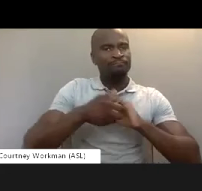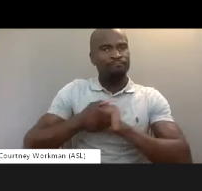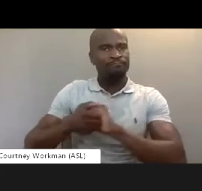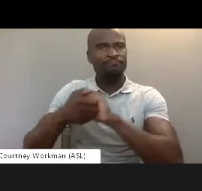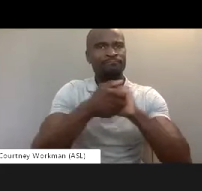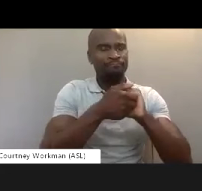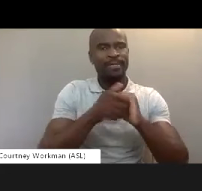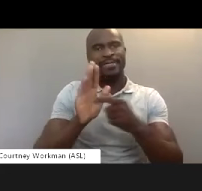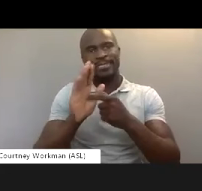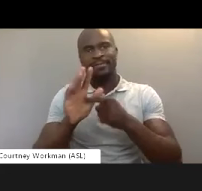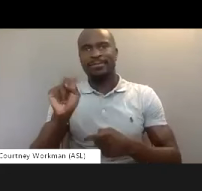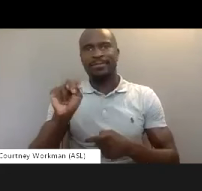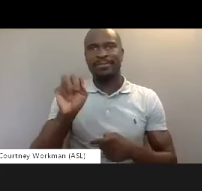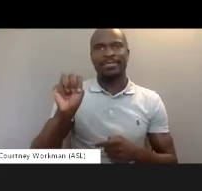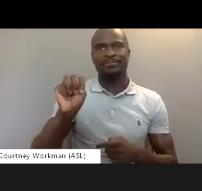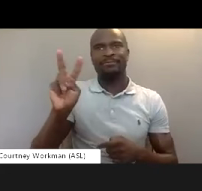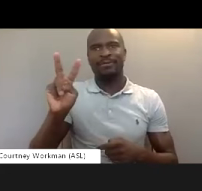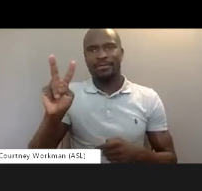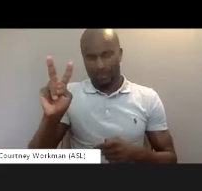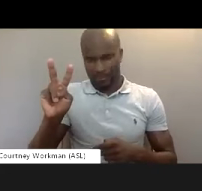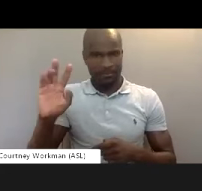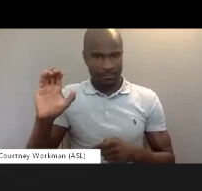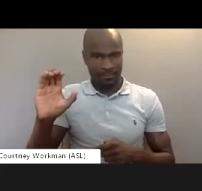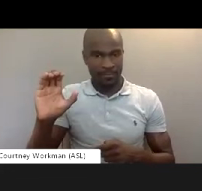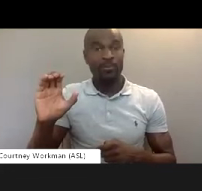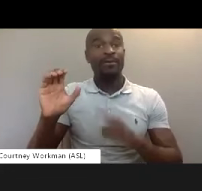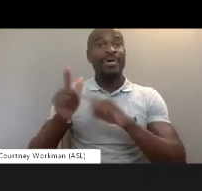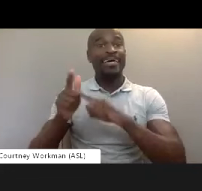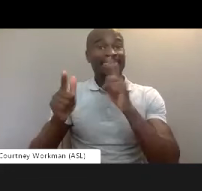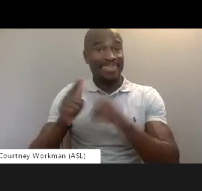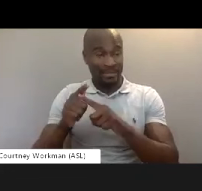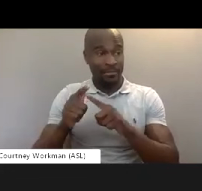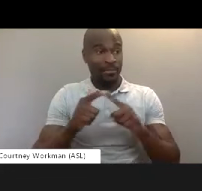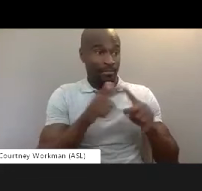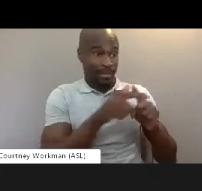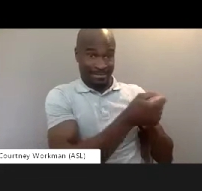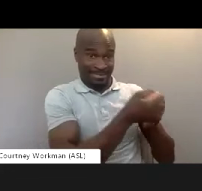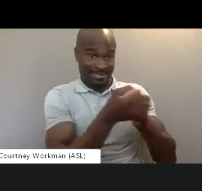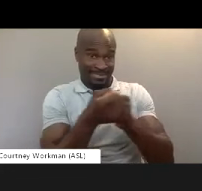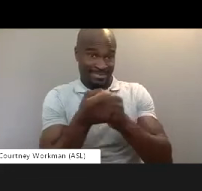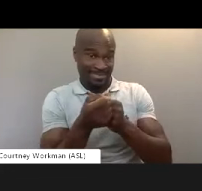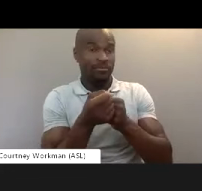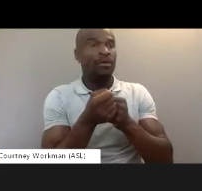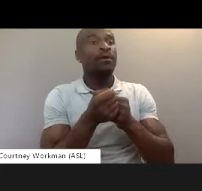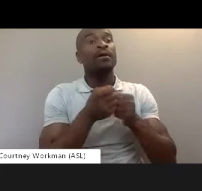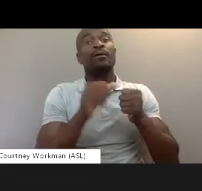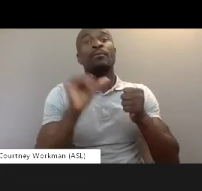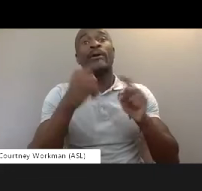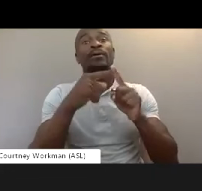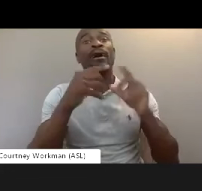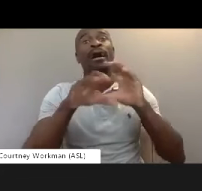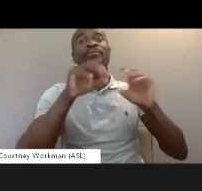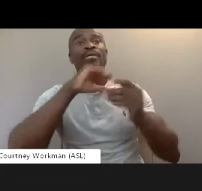to expand on those school supports to our family members in the community, and build that resiliency through